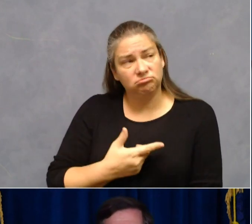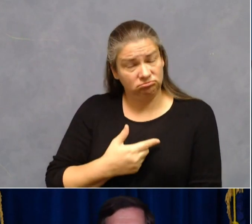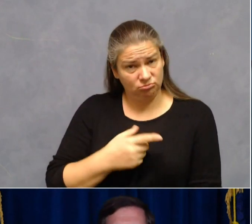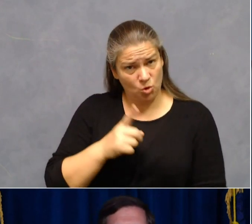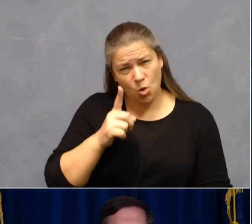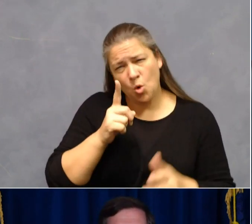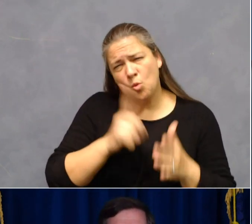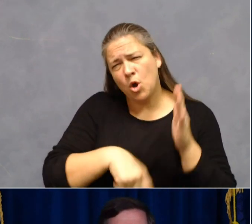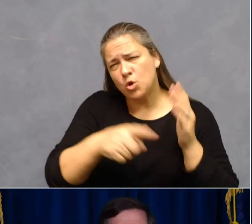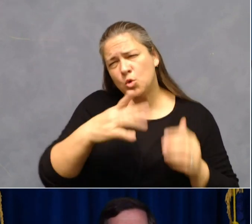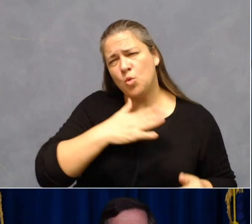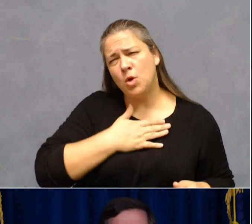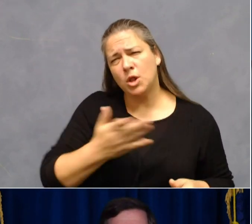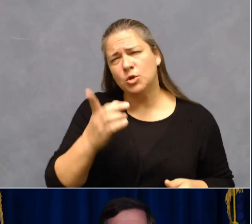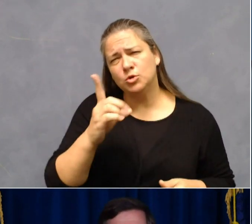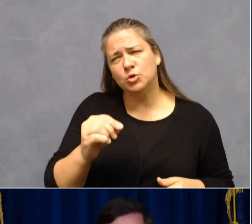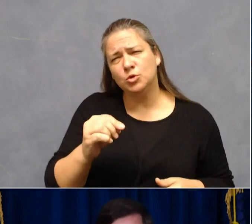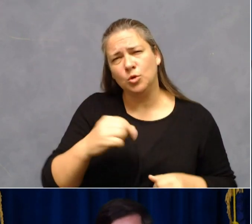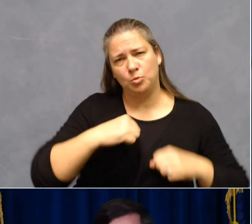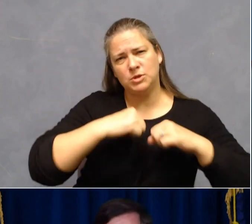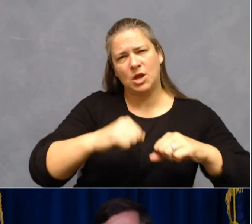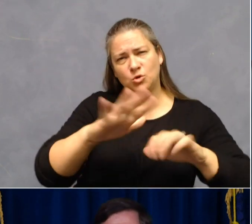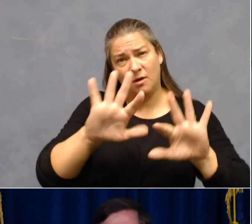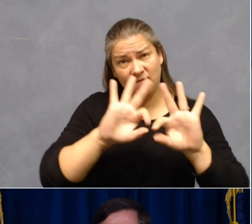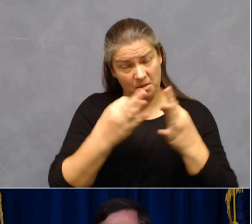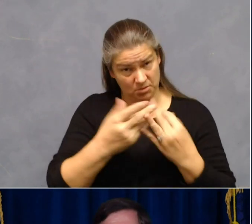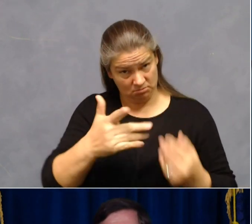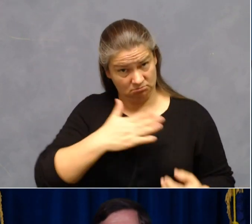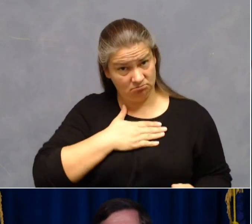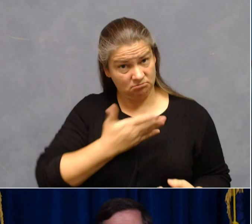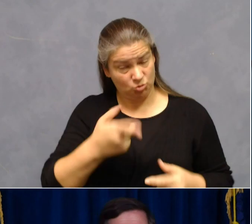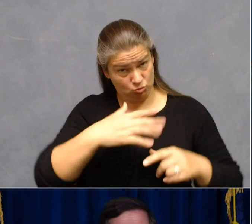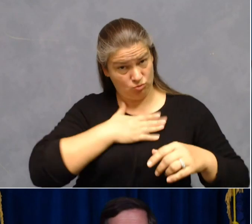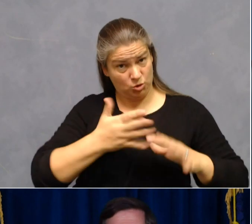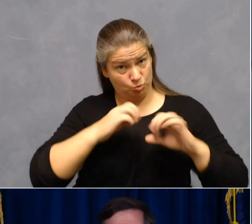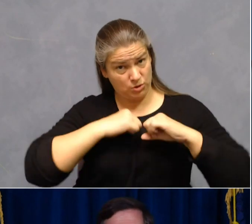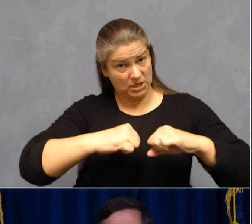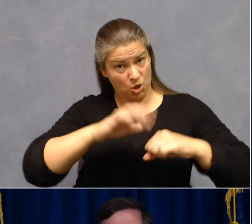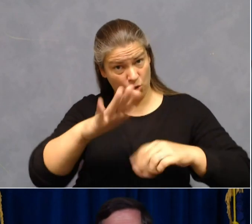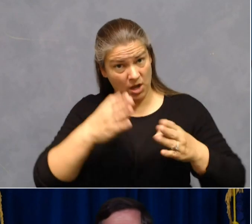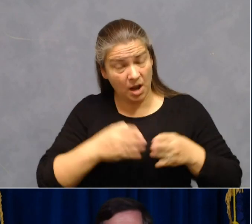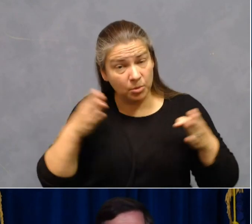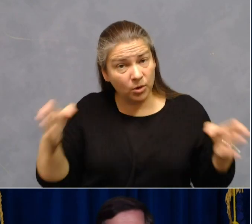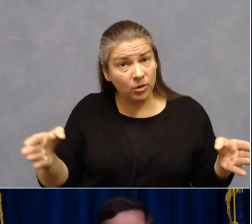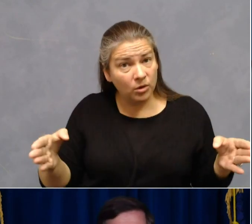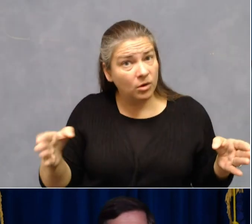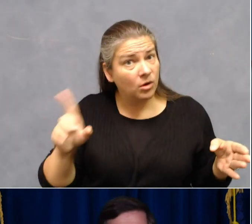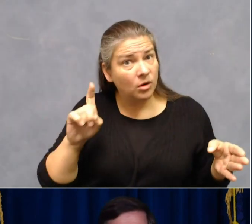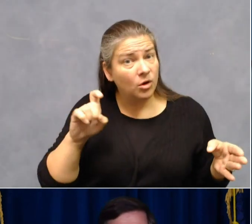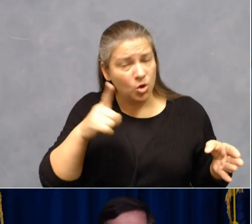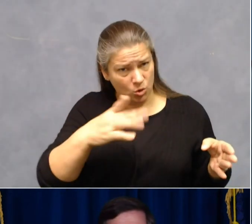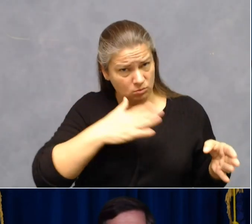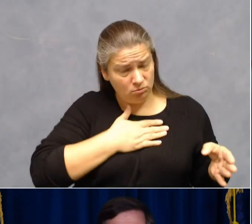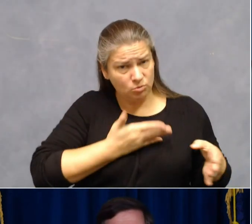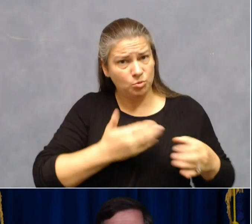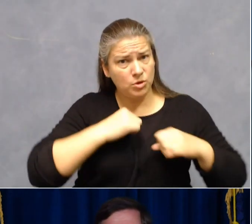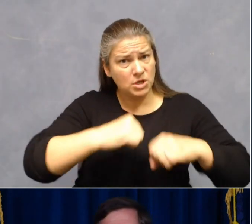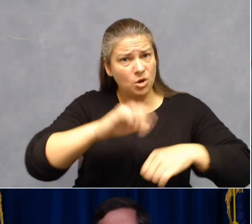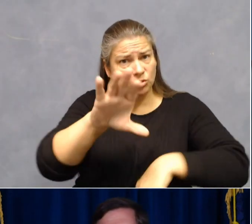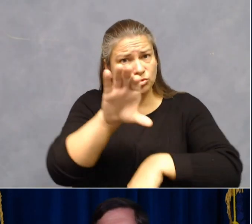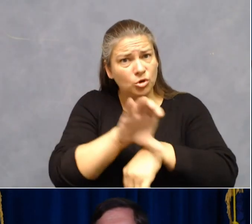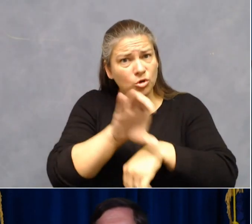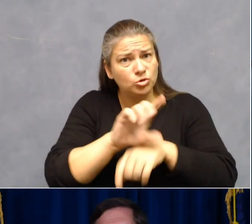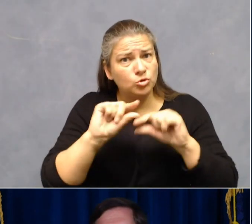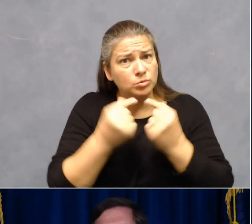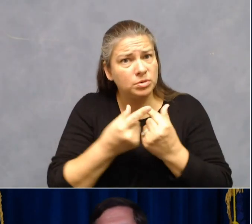to protect your family, to protect your neighbors, to protect your church congregation, to